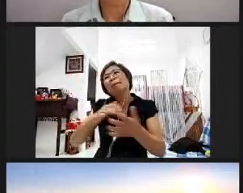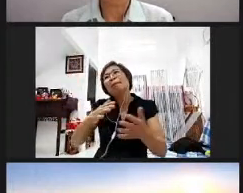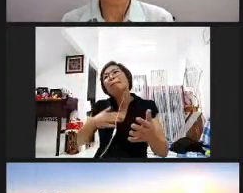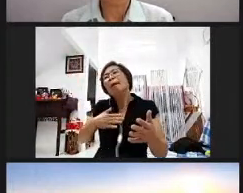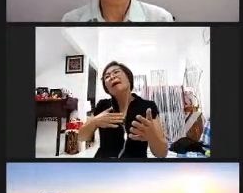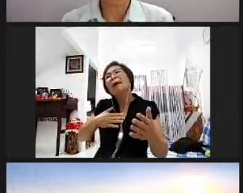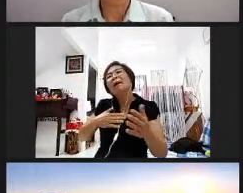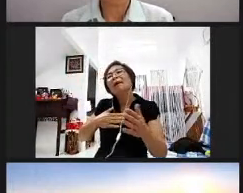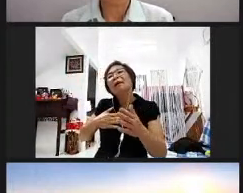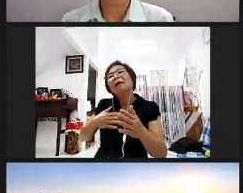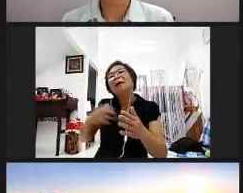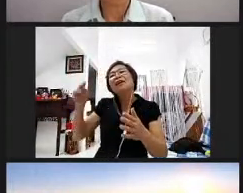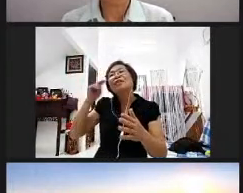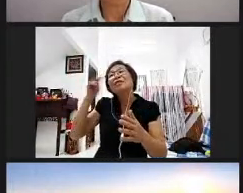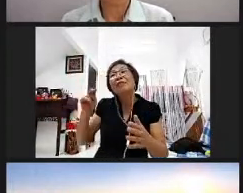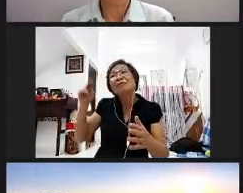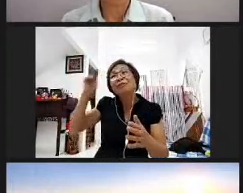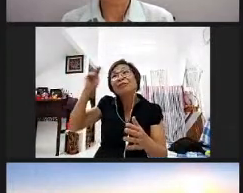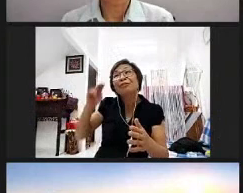nephew in UK